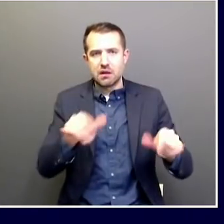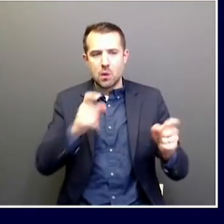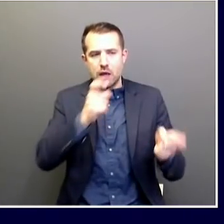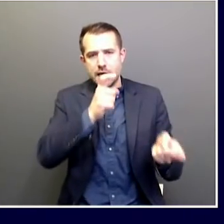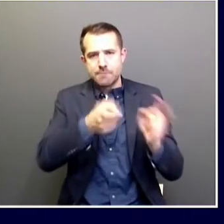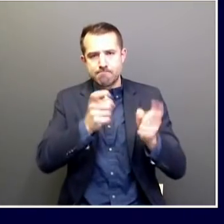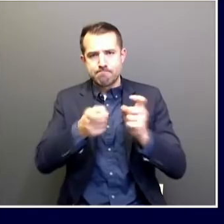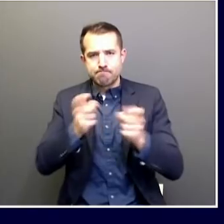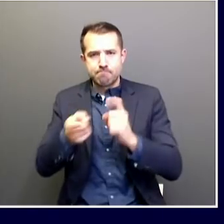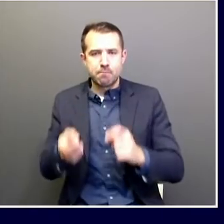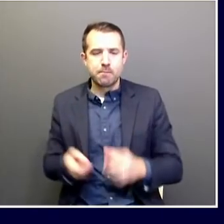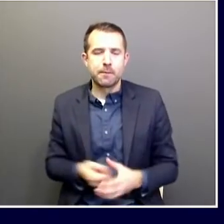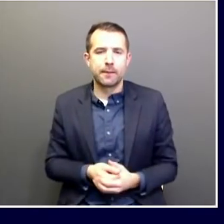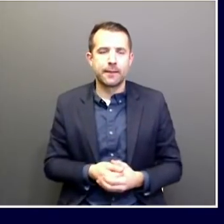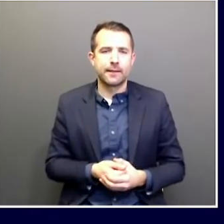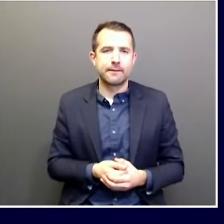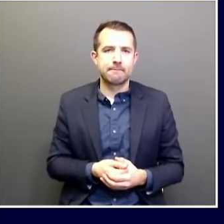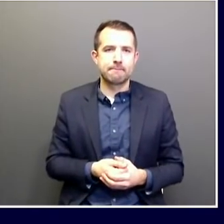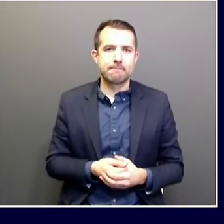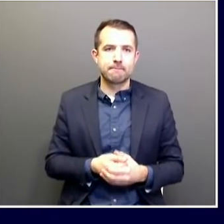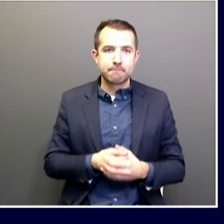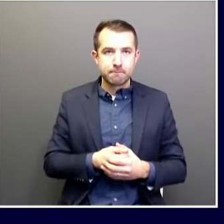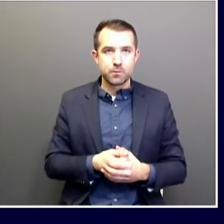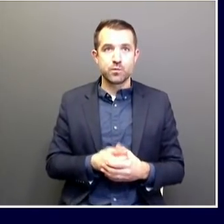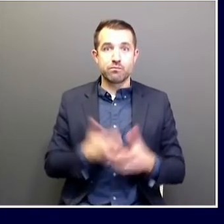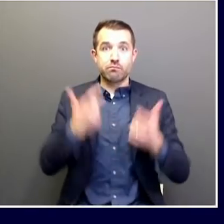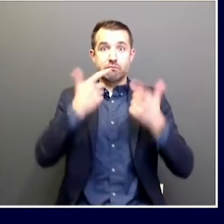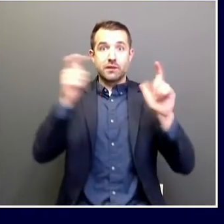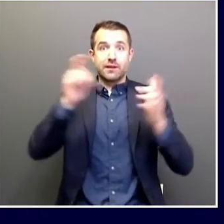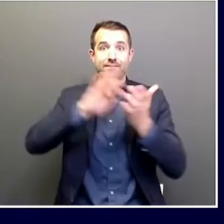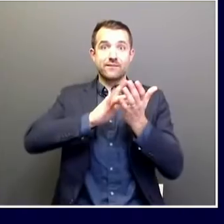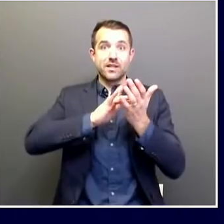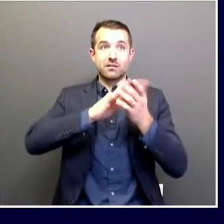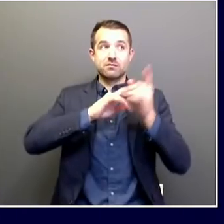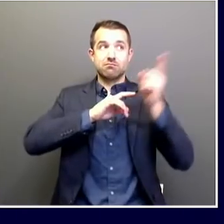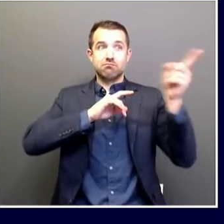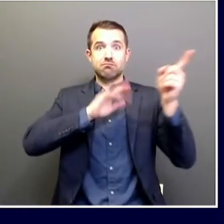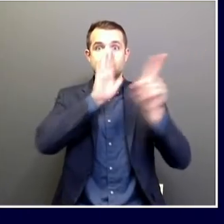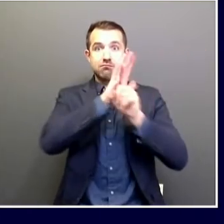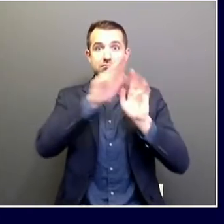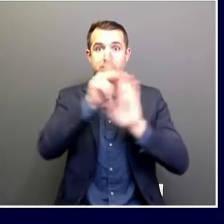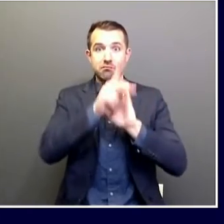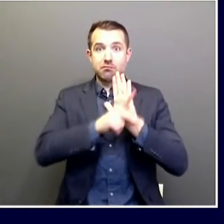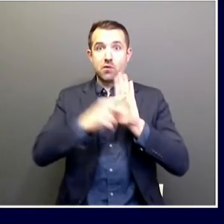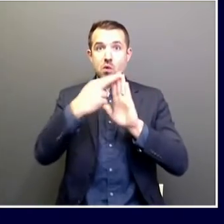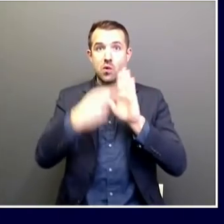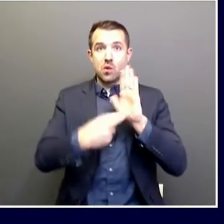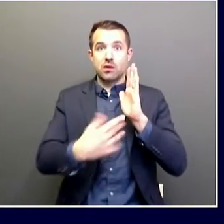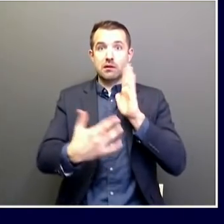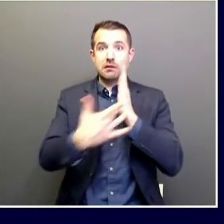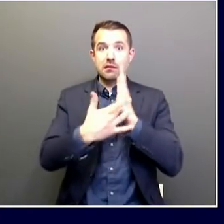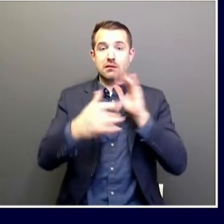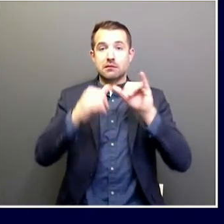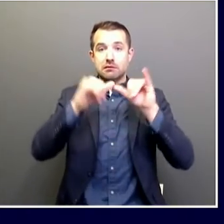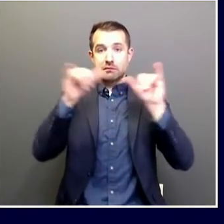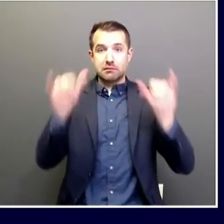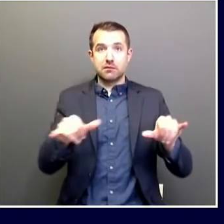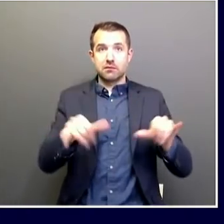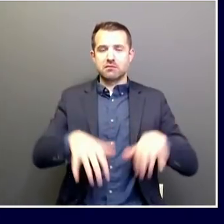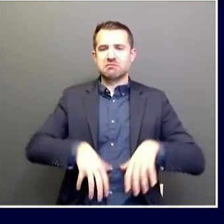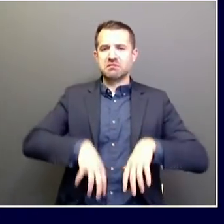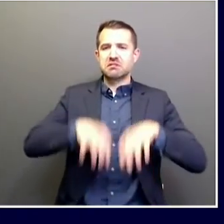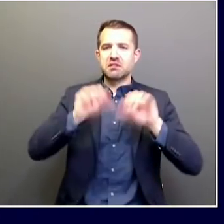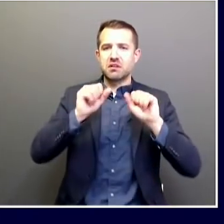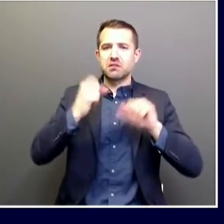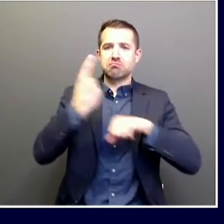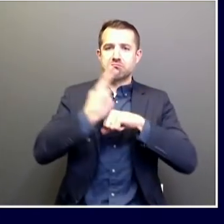Commercial pharmacies have to change their own policies, their registration, their IT. So it may take a bit of time. But for someone who really